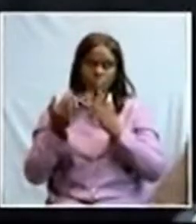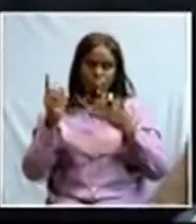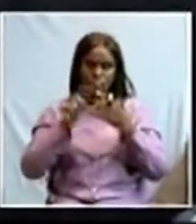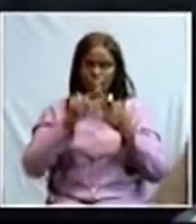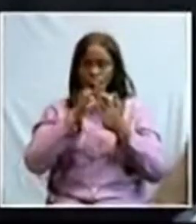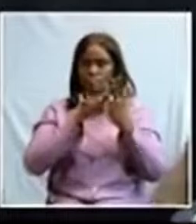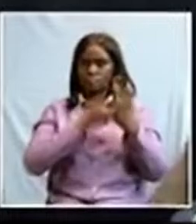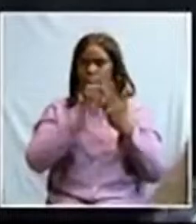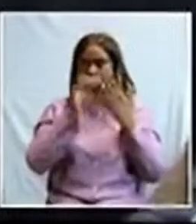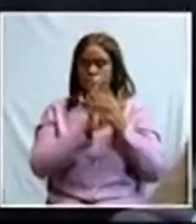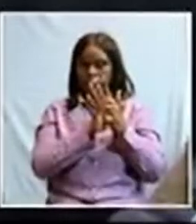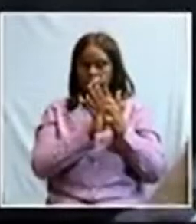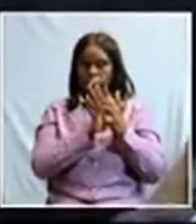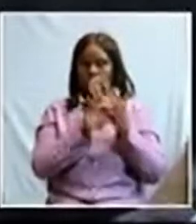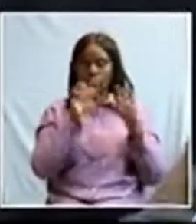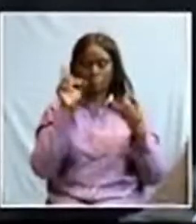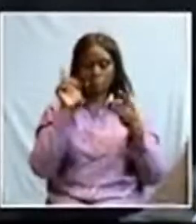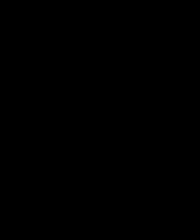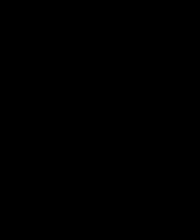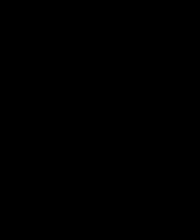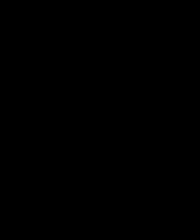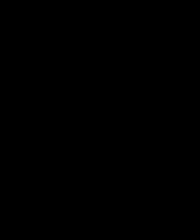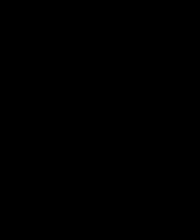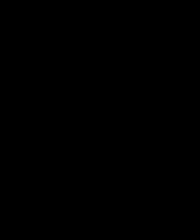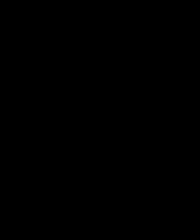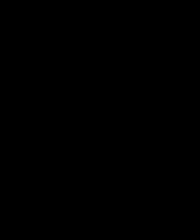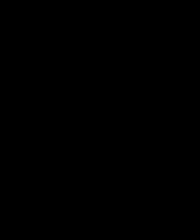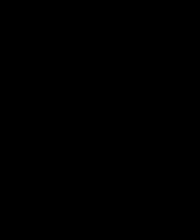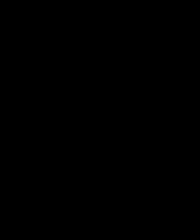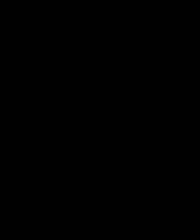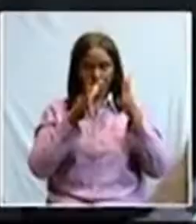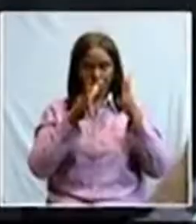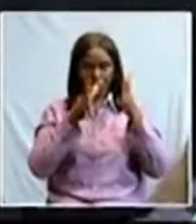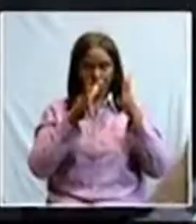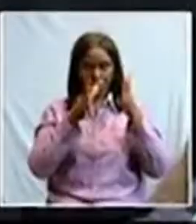June, up to December, I think, the last column, which is...